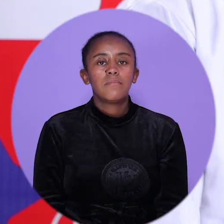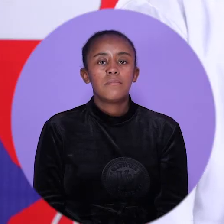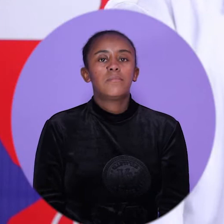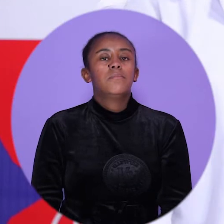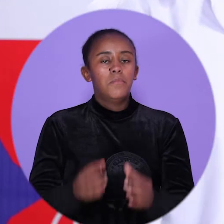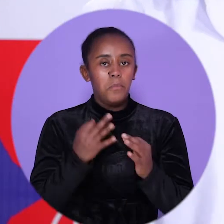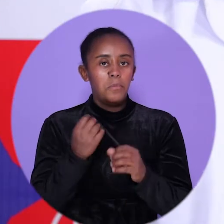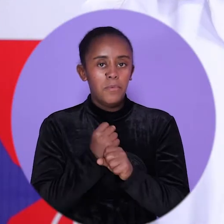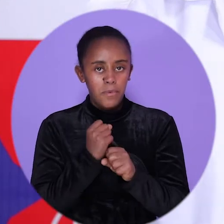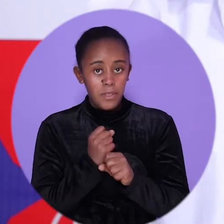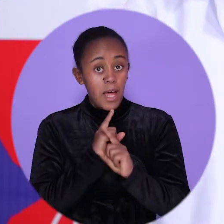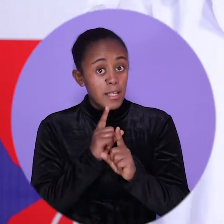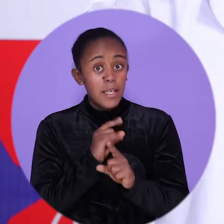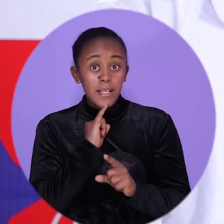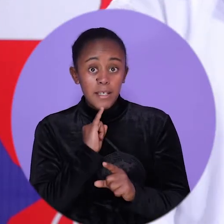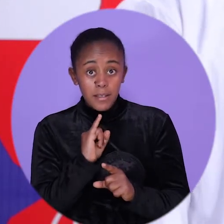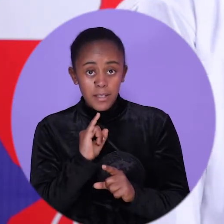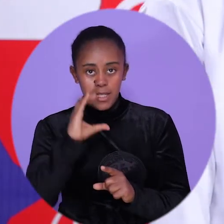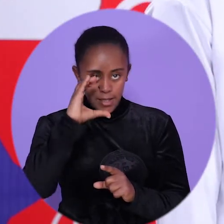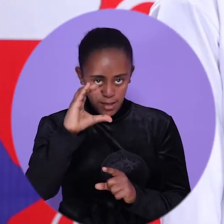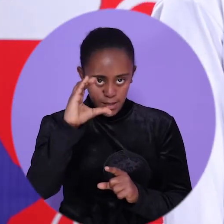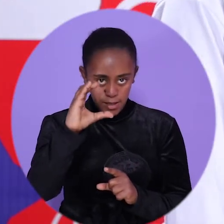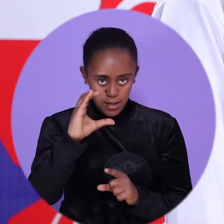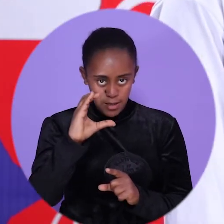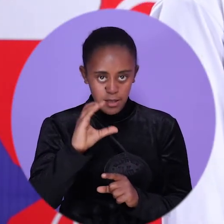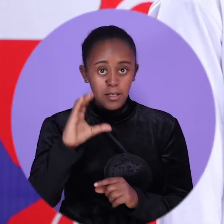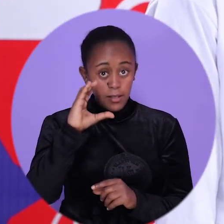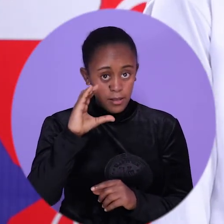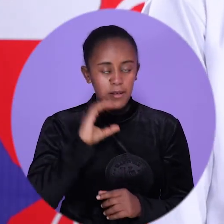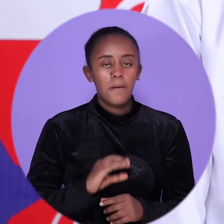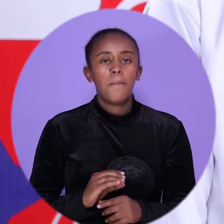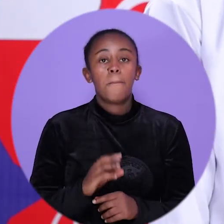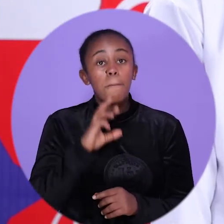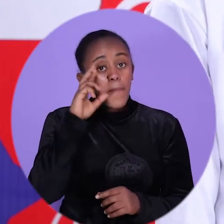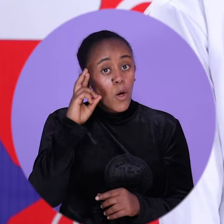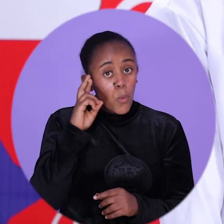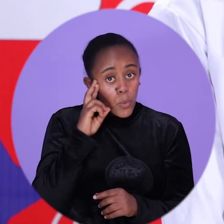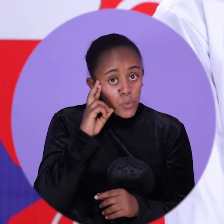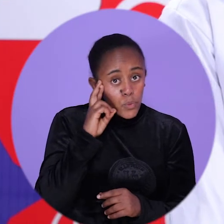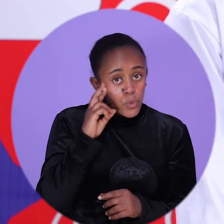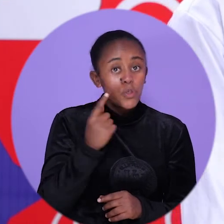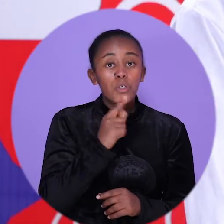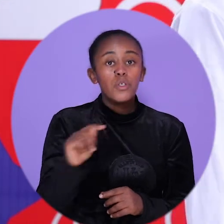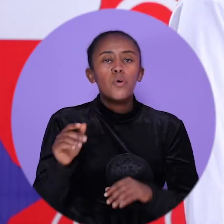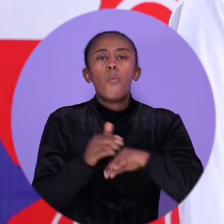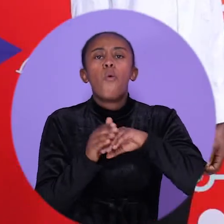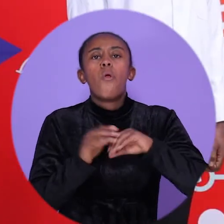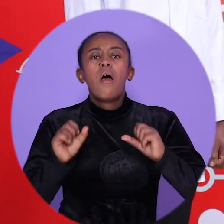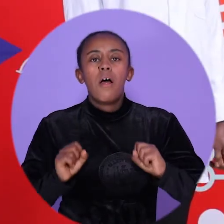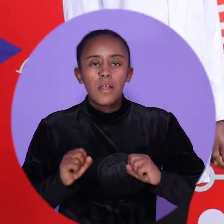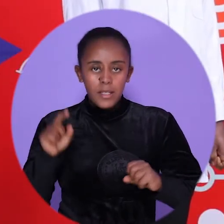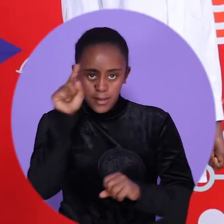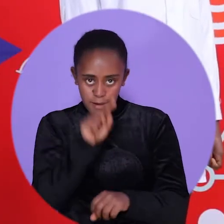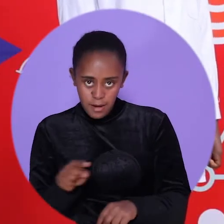Well then, the answer is what? C. Yes, the answer is C. Because the ball has a